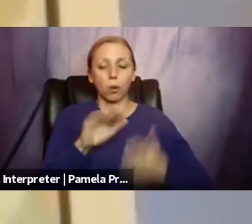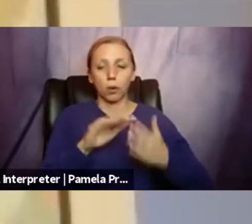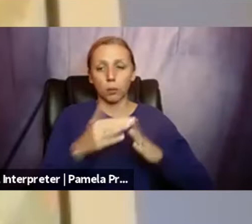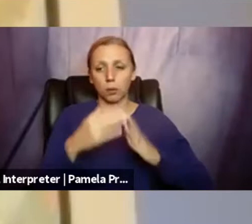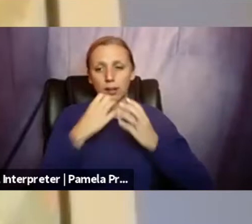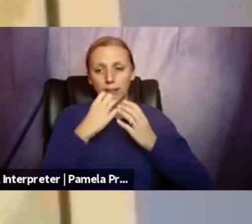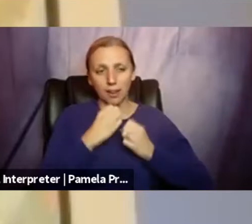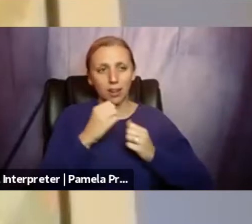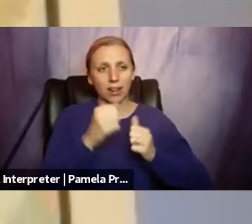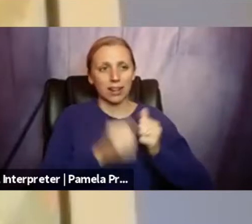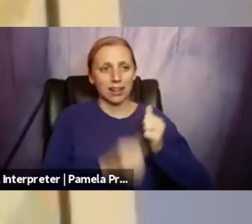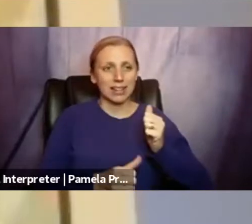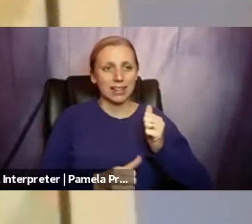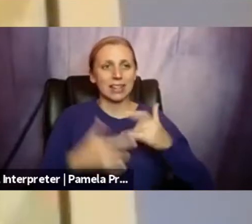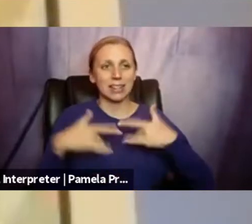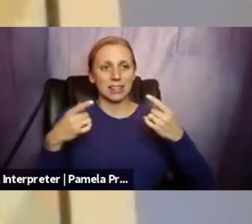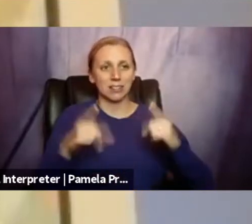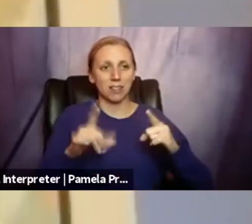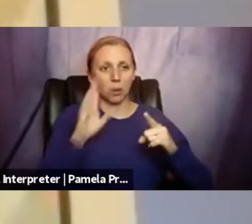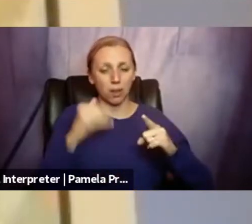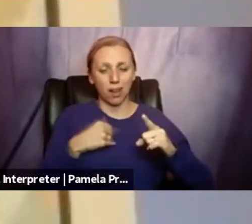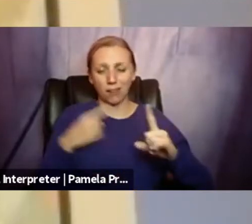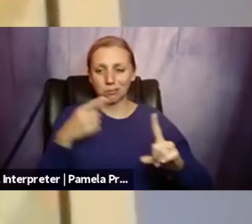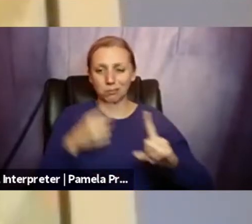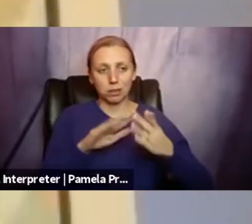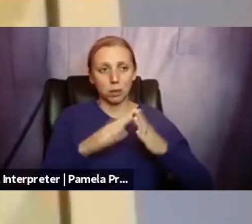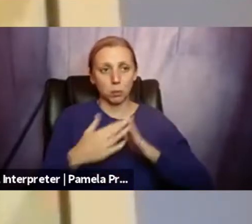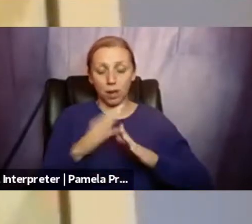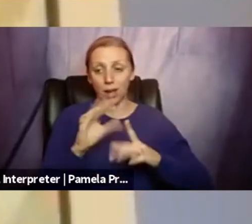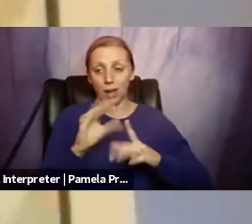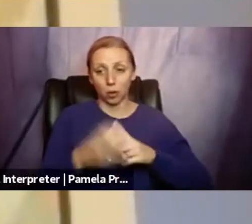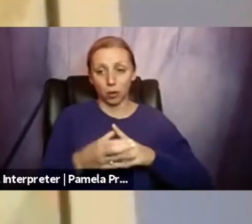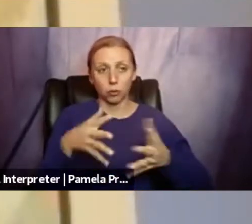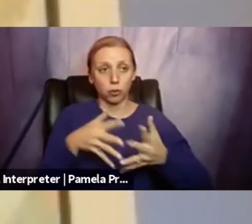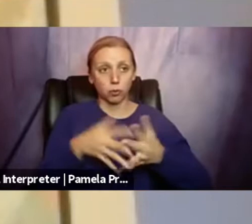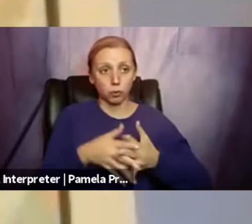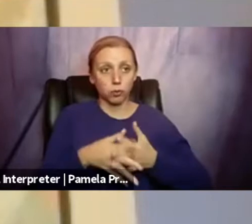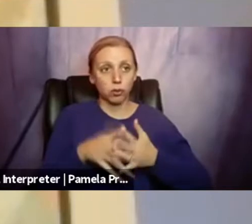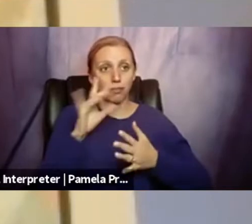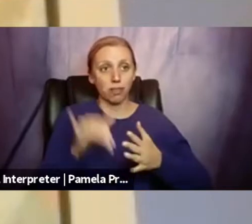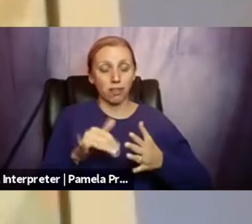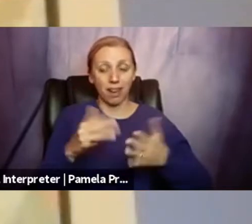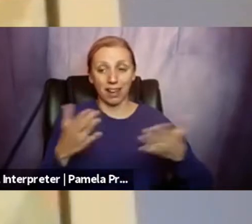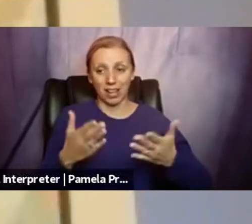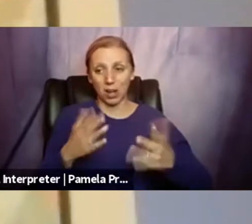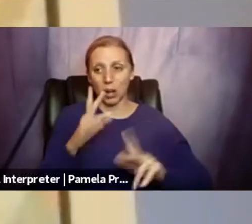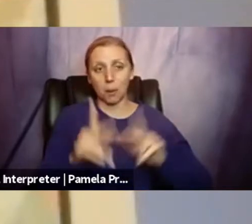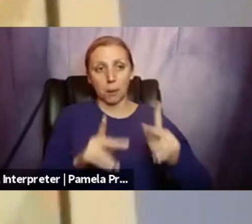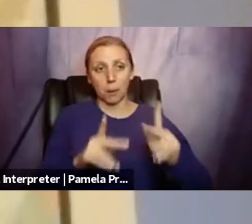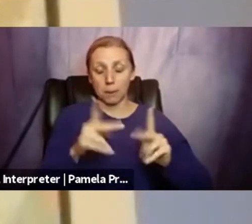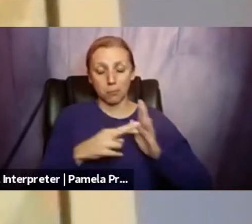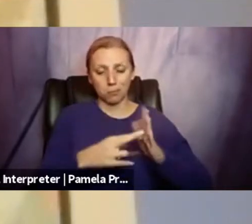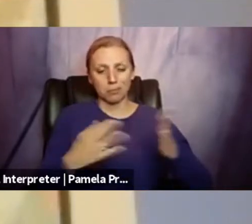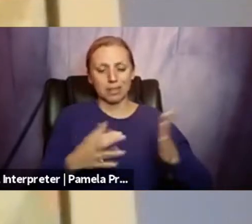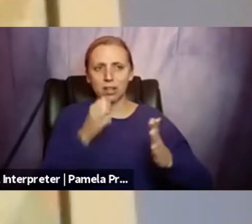and cultural groups. And as with most conversations, who is represented here is not the entirety of any particular